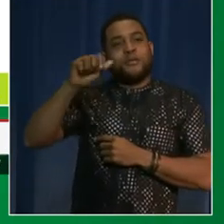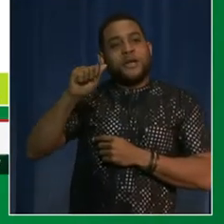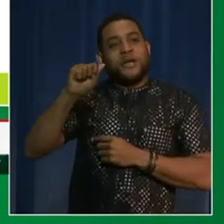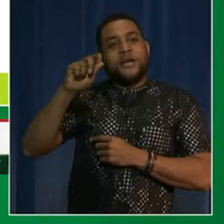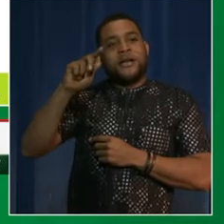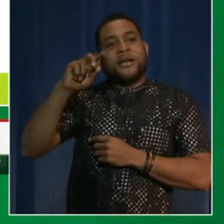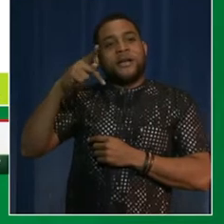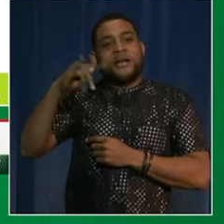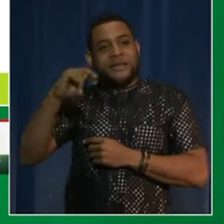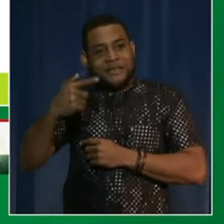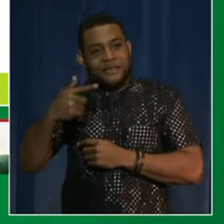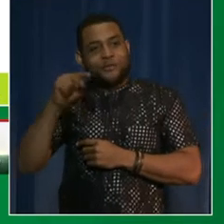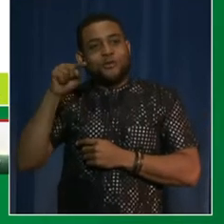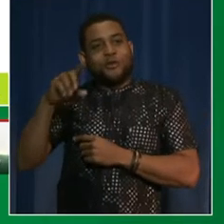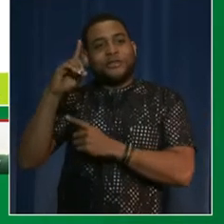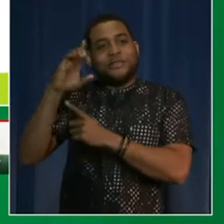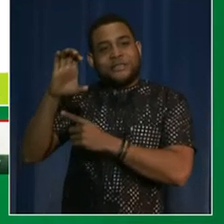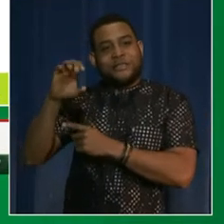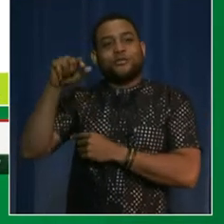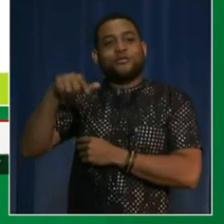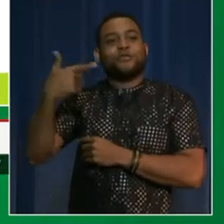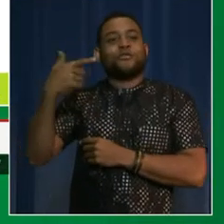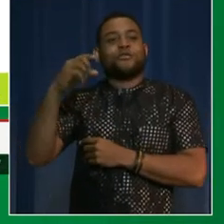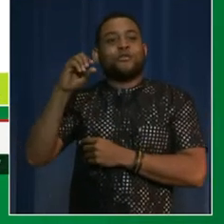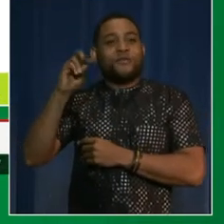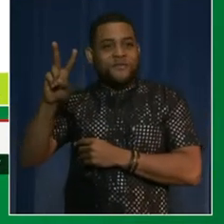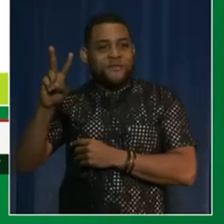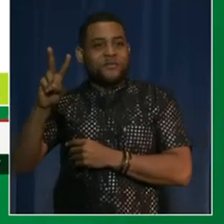www.planning.dc.gov and obviously